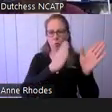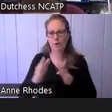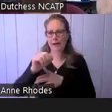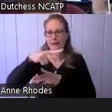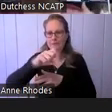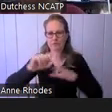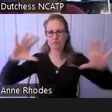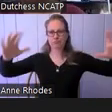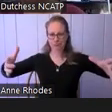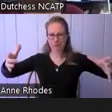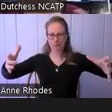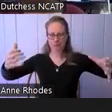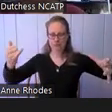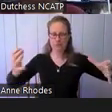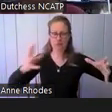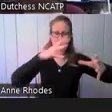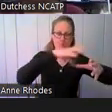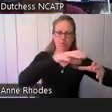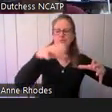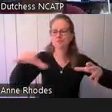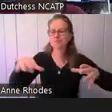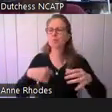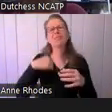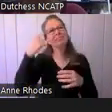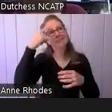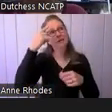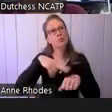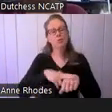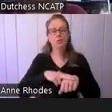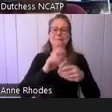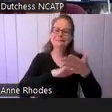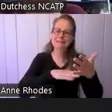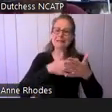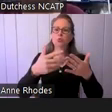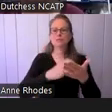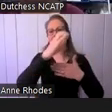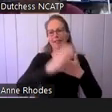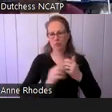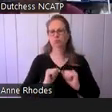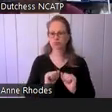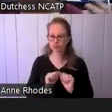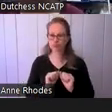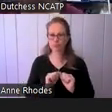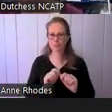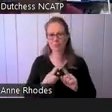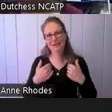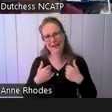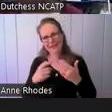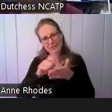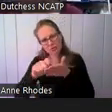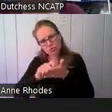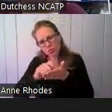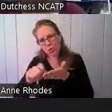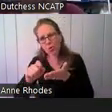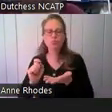the schedulers and the calendars, but there's also multiple things too. So we've got note-taking, student planner, to-do lists, tab